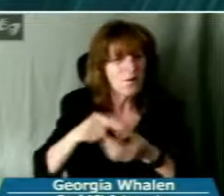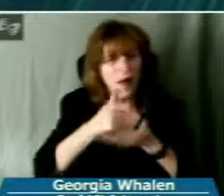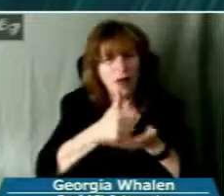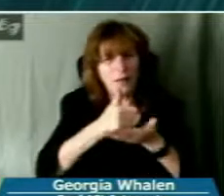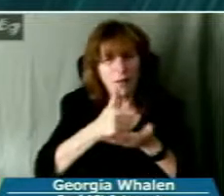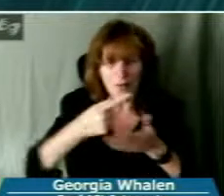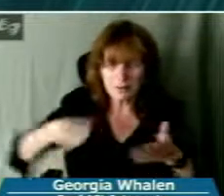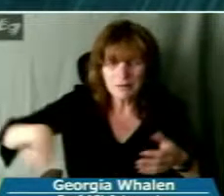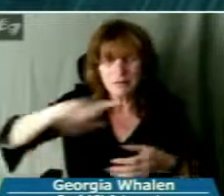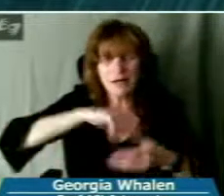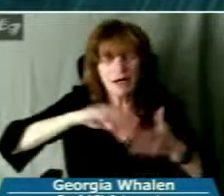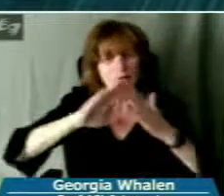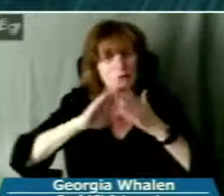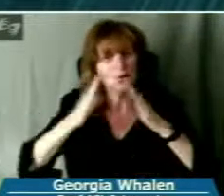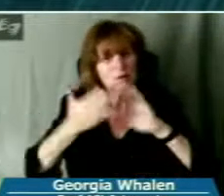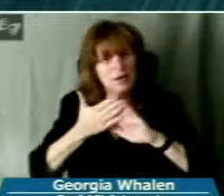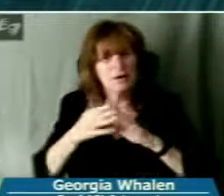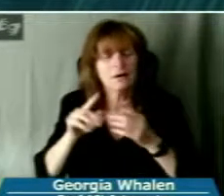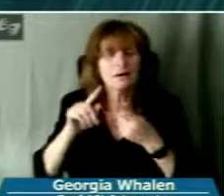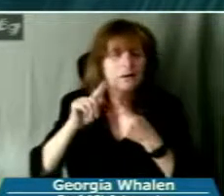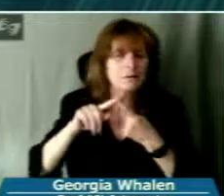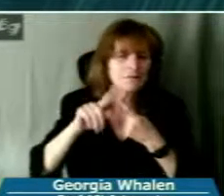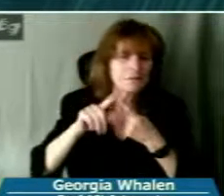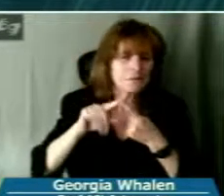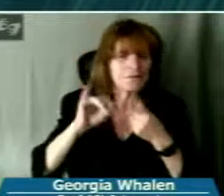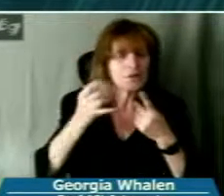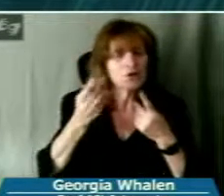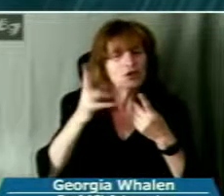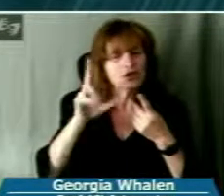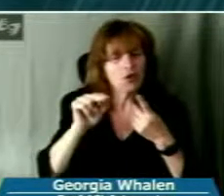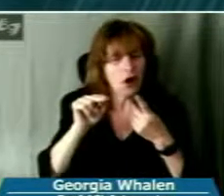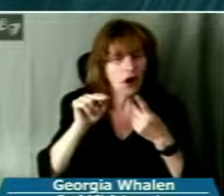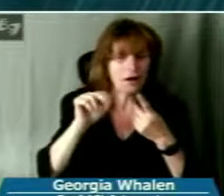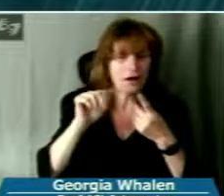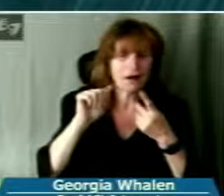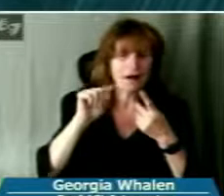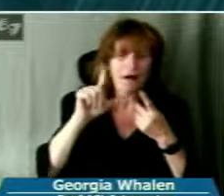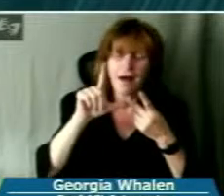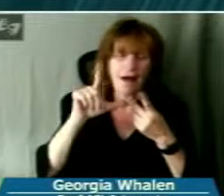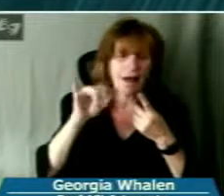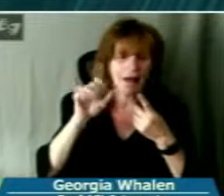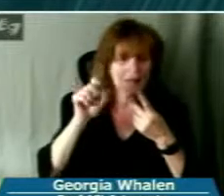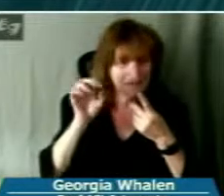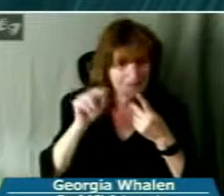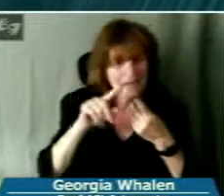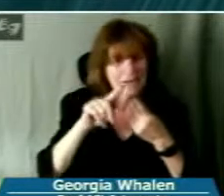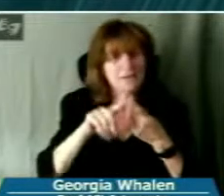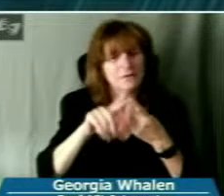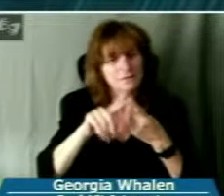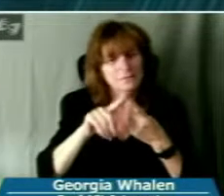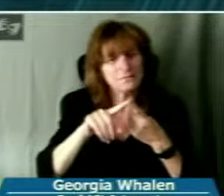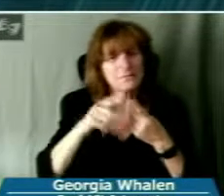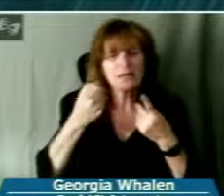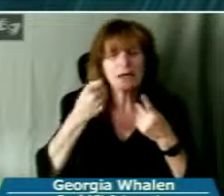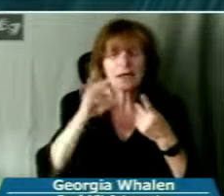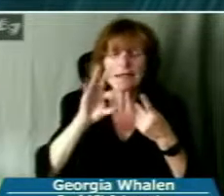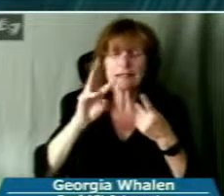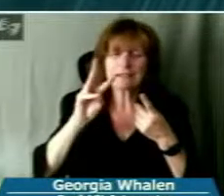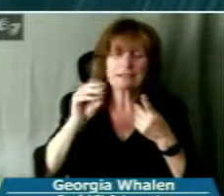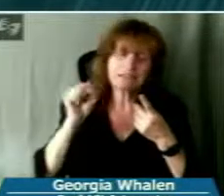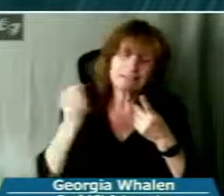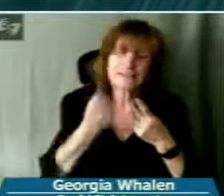one another. I'm going to single out John Ellison. You'll know John Ellison from his 1960s hit, Some Kind of